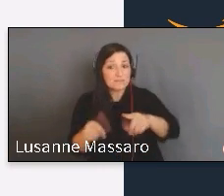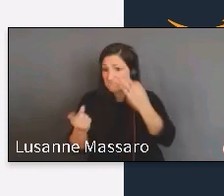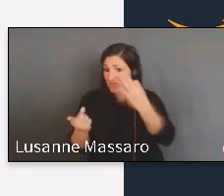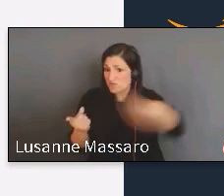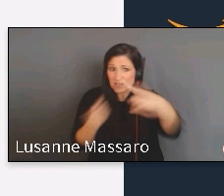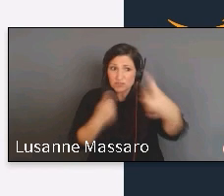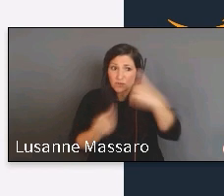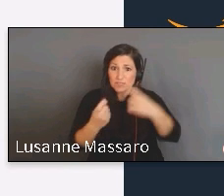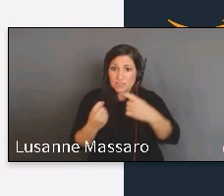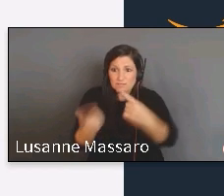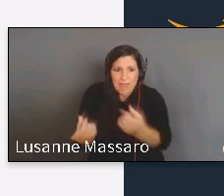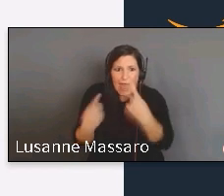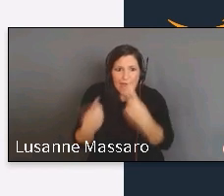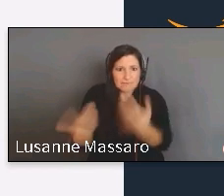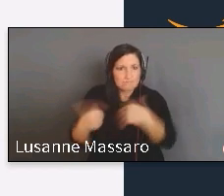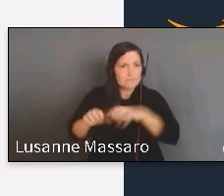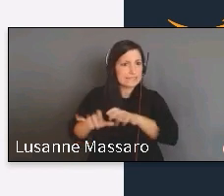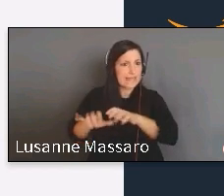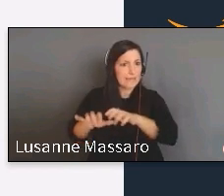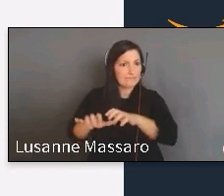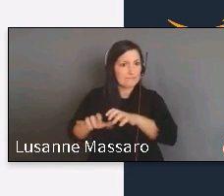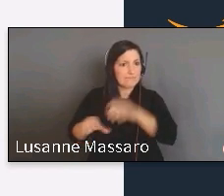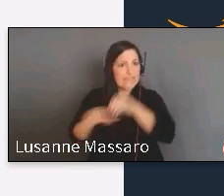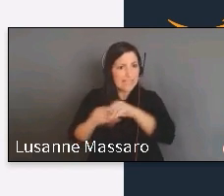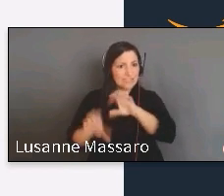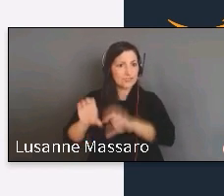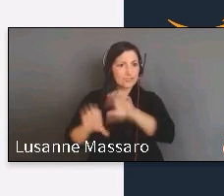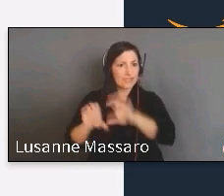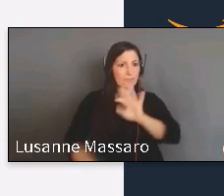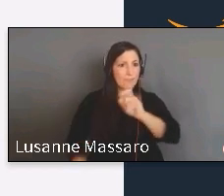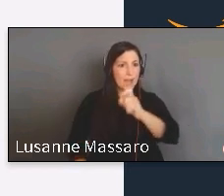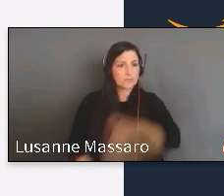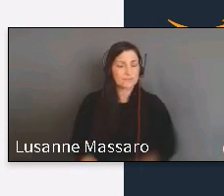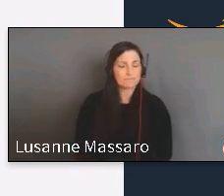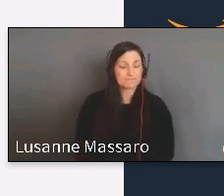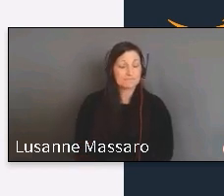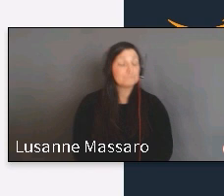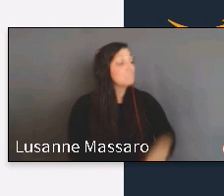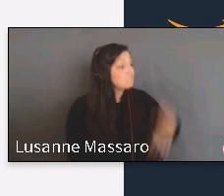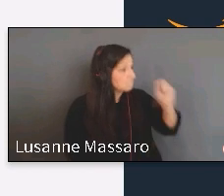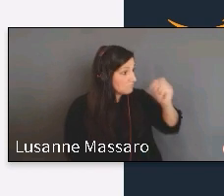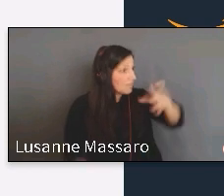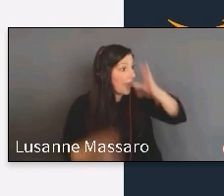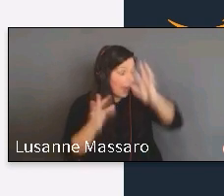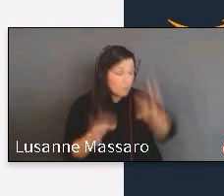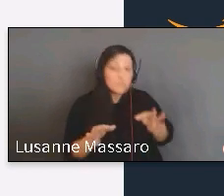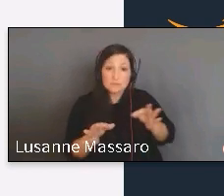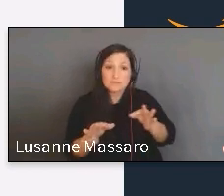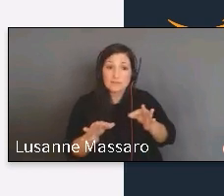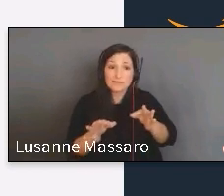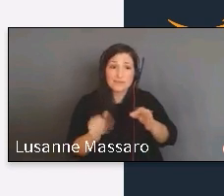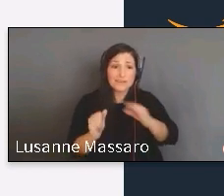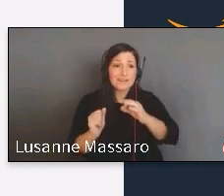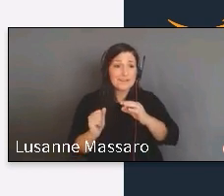box. Absolutely, absolutely. And so we do want you guys to know too, that there are more benefits